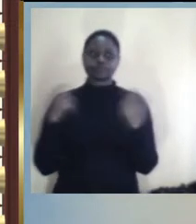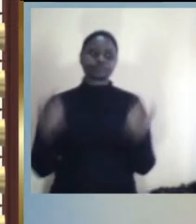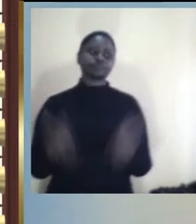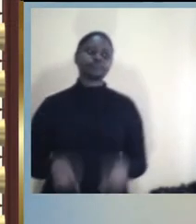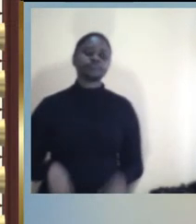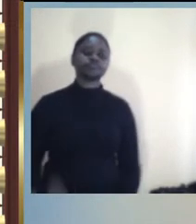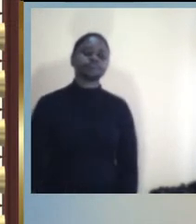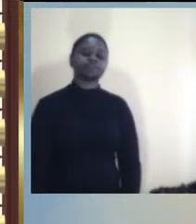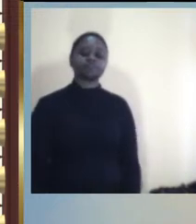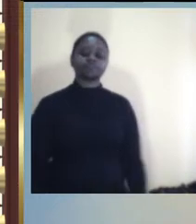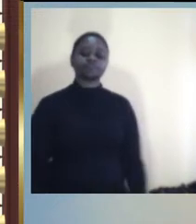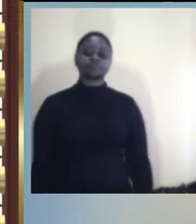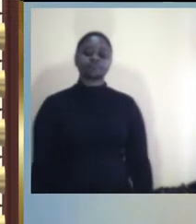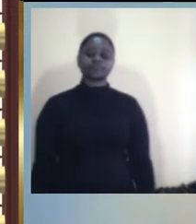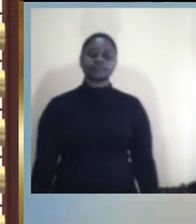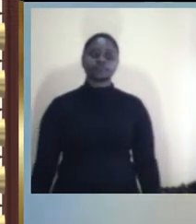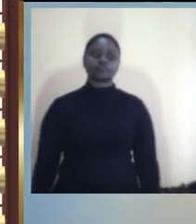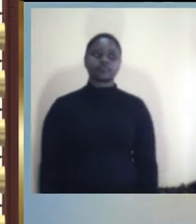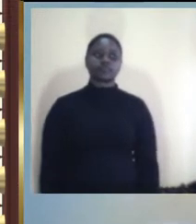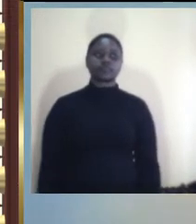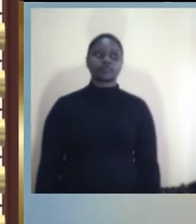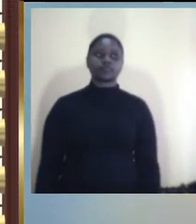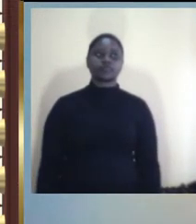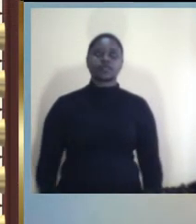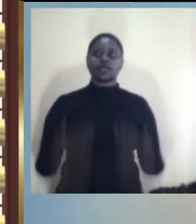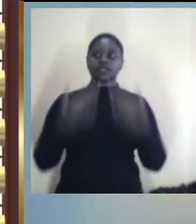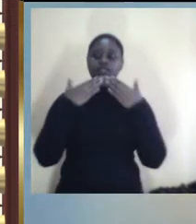you, Honorable Member.